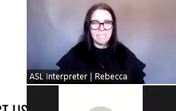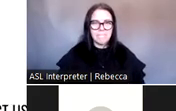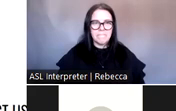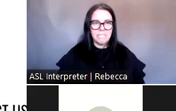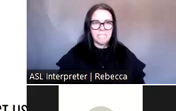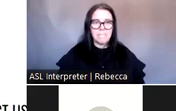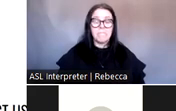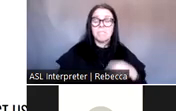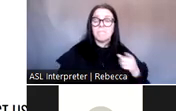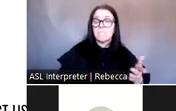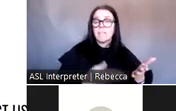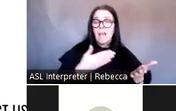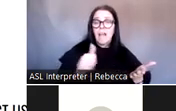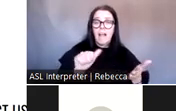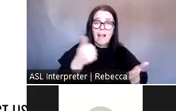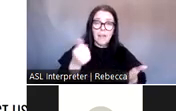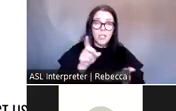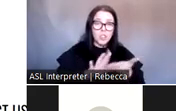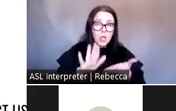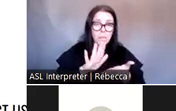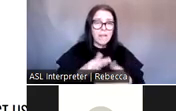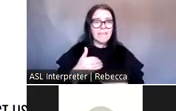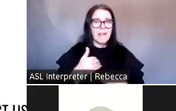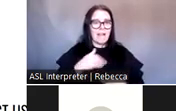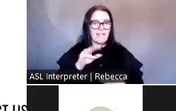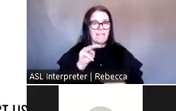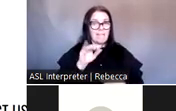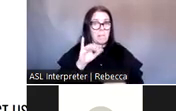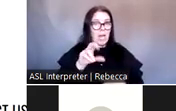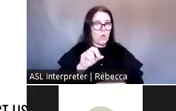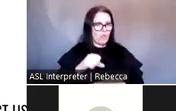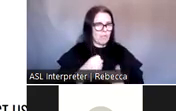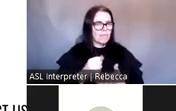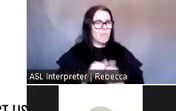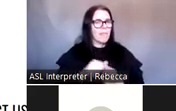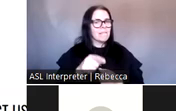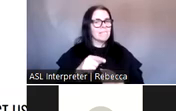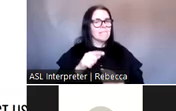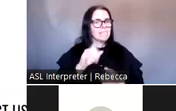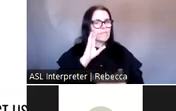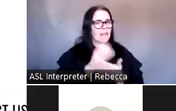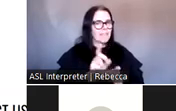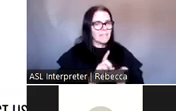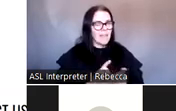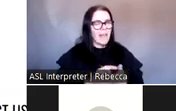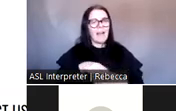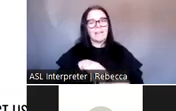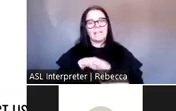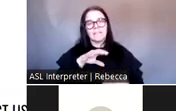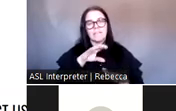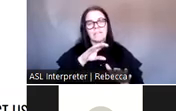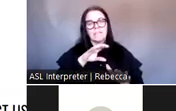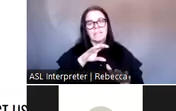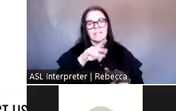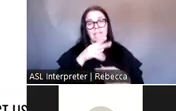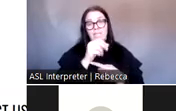Quick example from Durham College. They have a micro-credential in graphic design, Photoshop, and Illustrator. And you can read a little bit